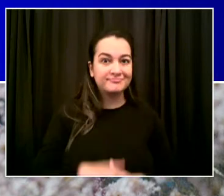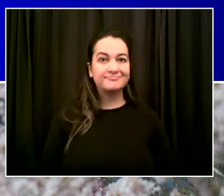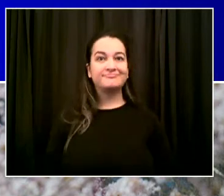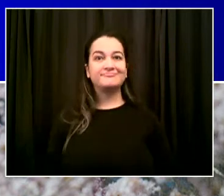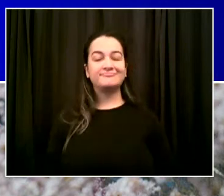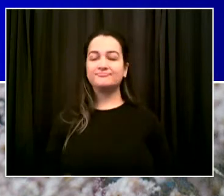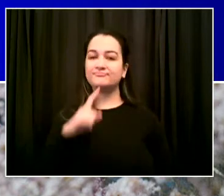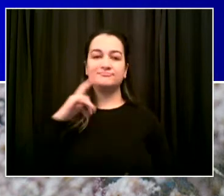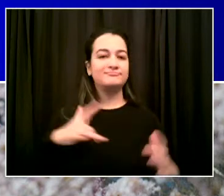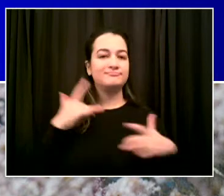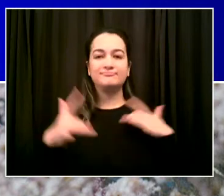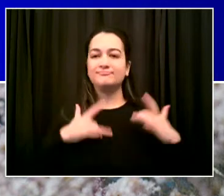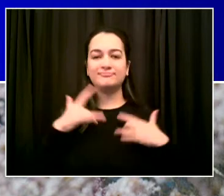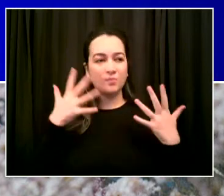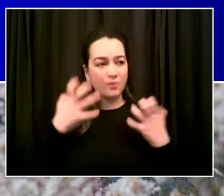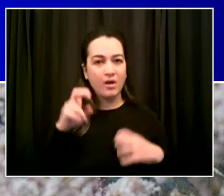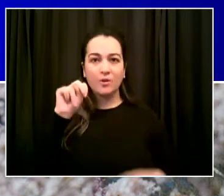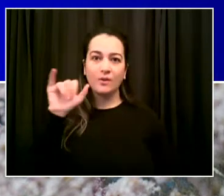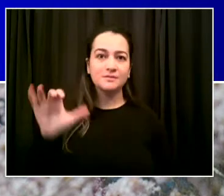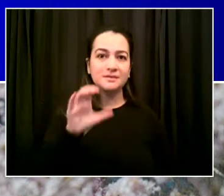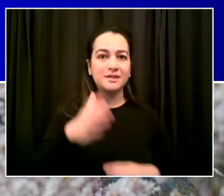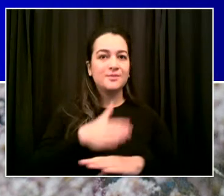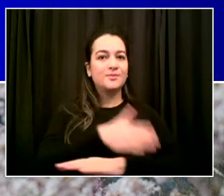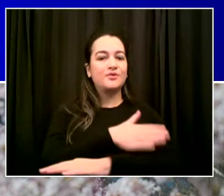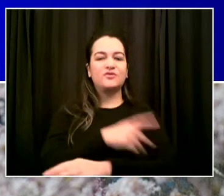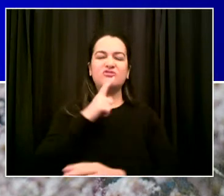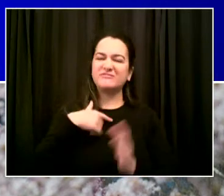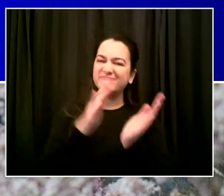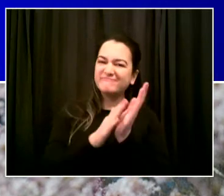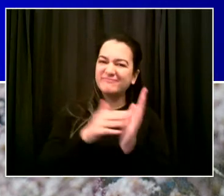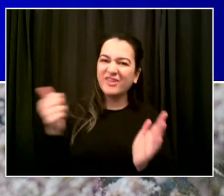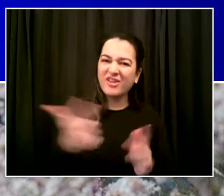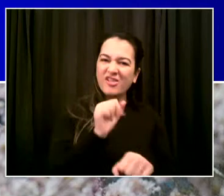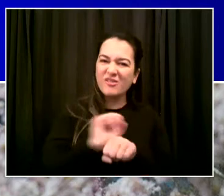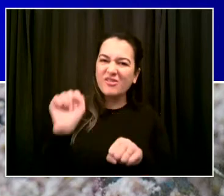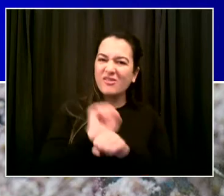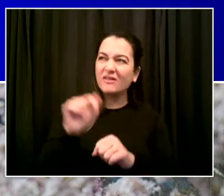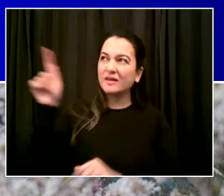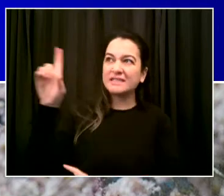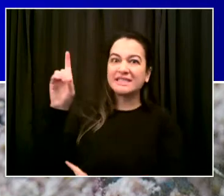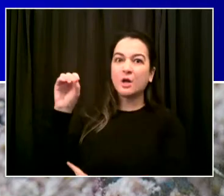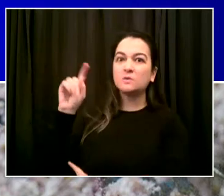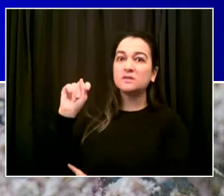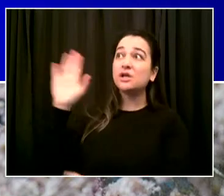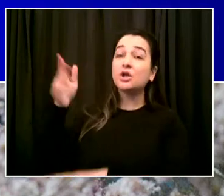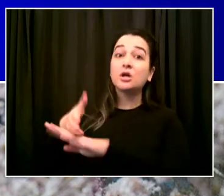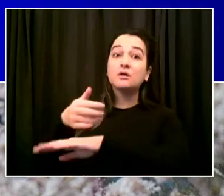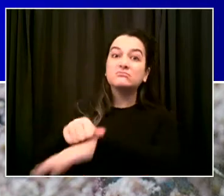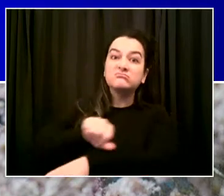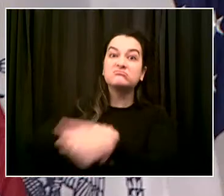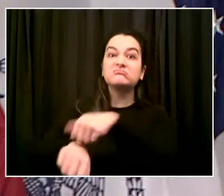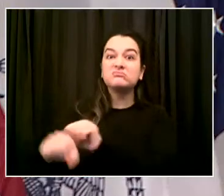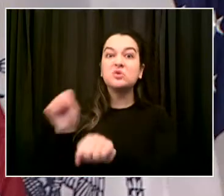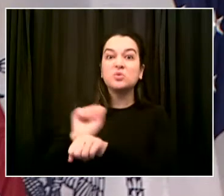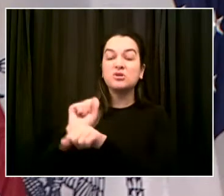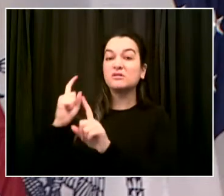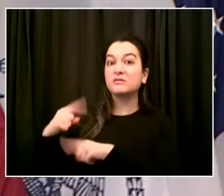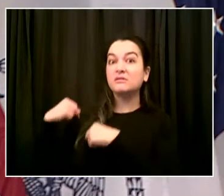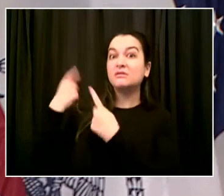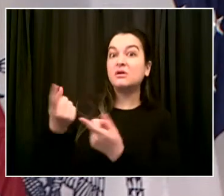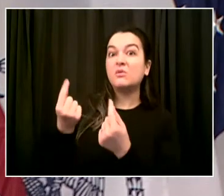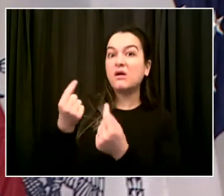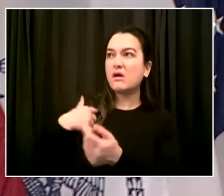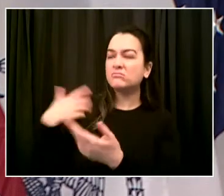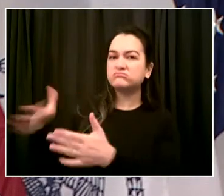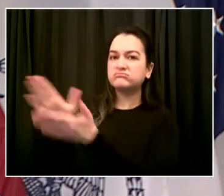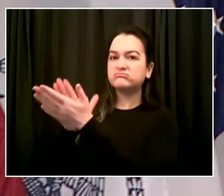and the leadership of that department. Today, I'm going to introduce to you our new Department of Transportation Commissioner, Hank Gutman.